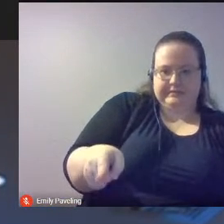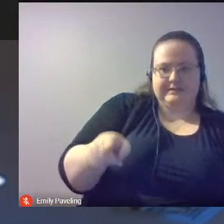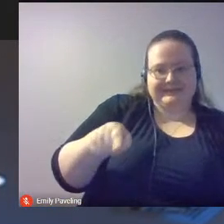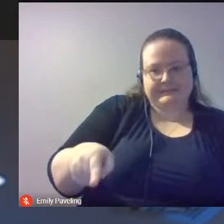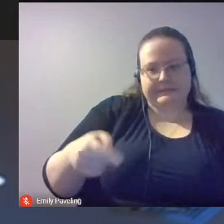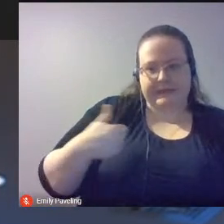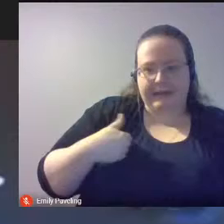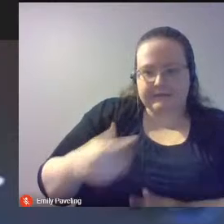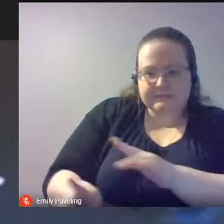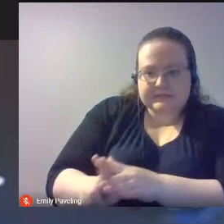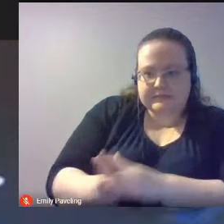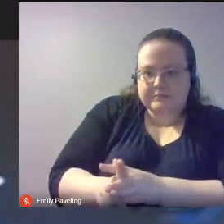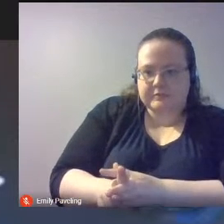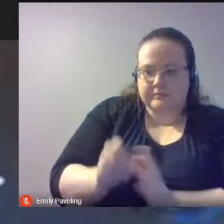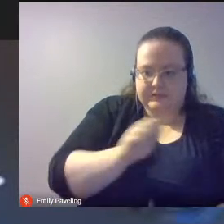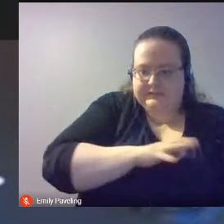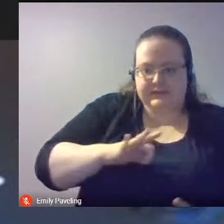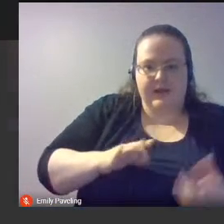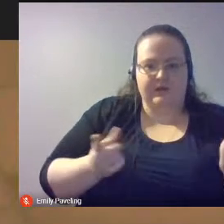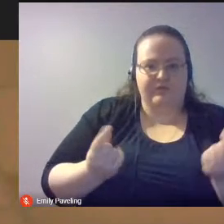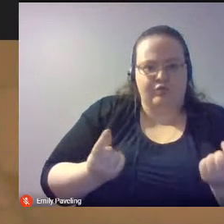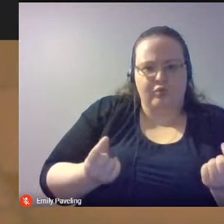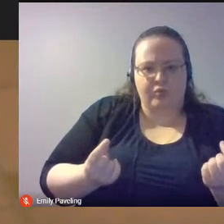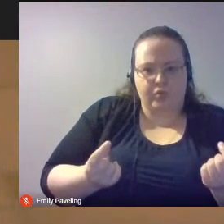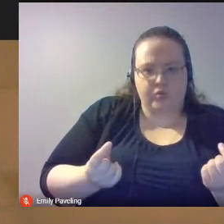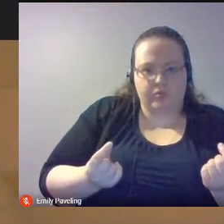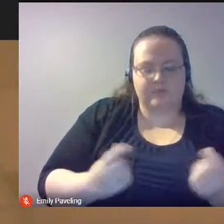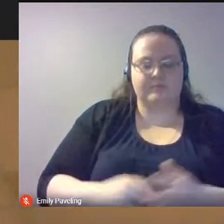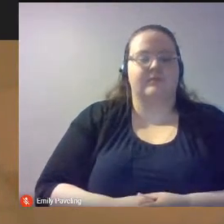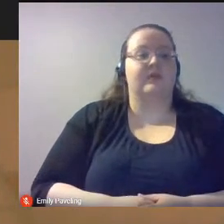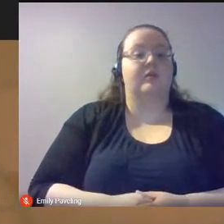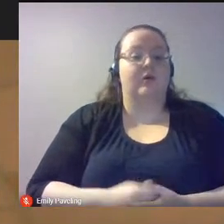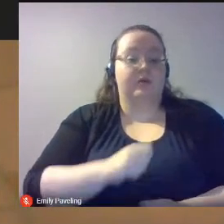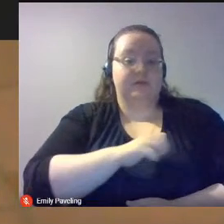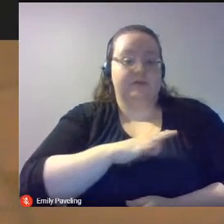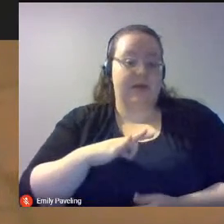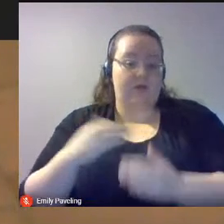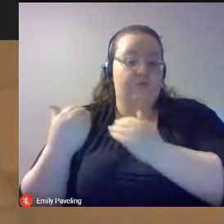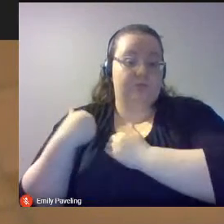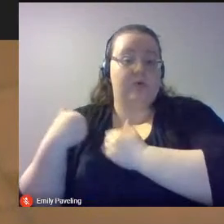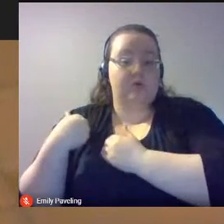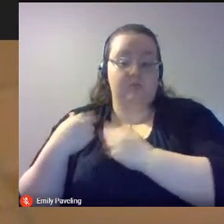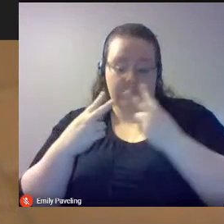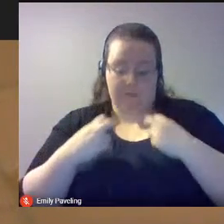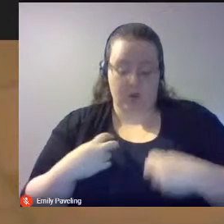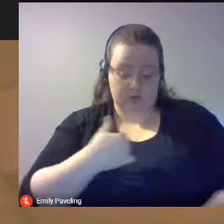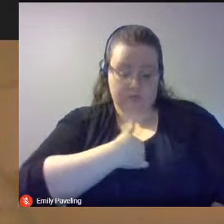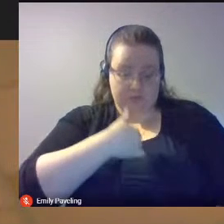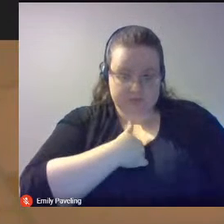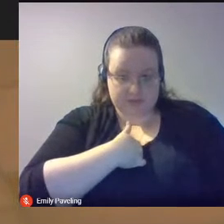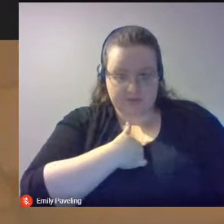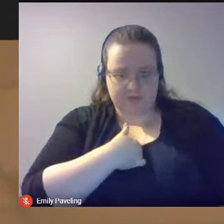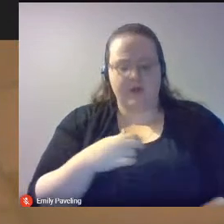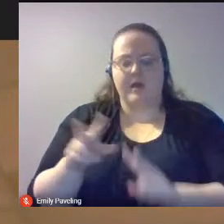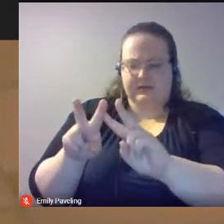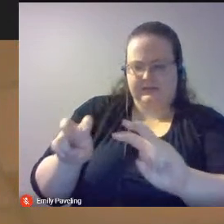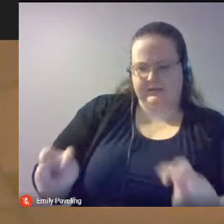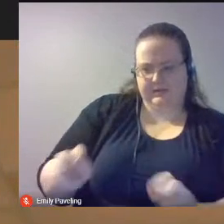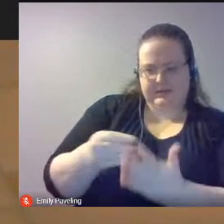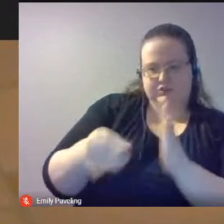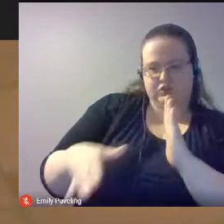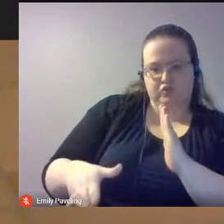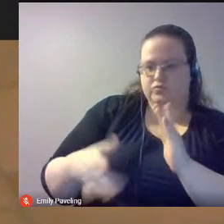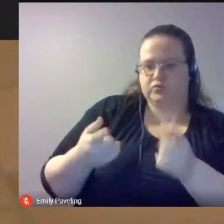Yeah. So staff, again, are to monitor themselves and students for signs and symptoms during